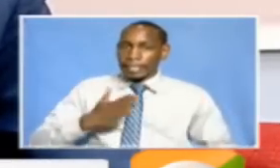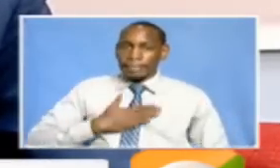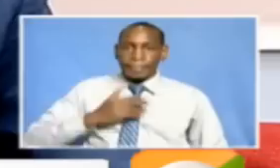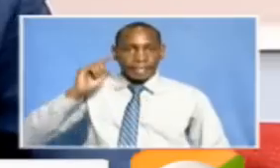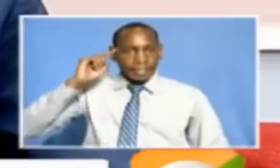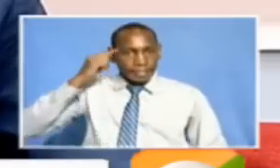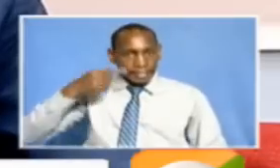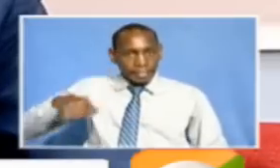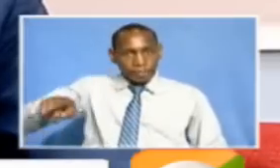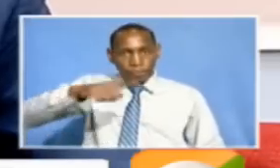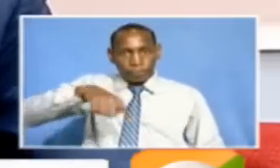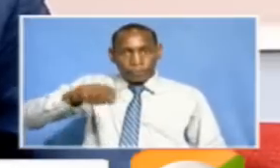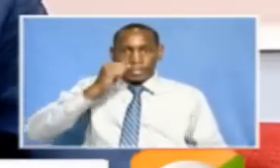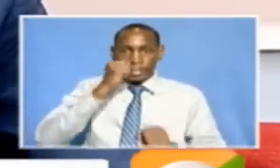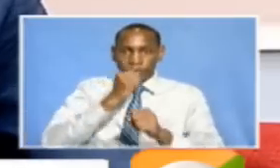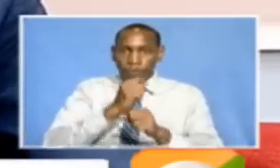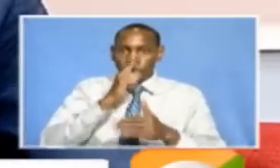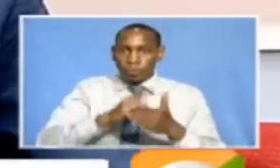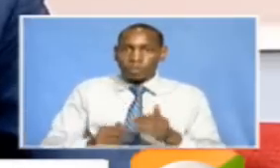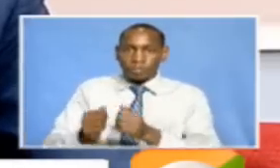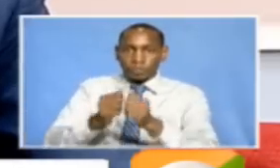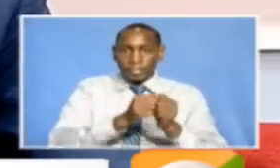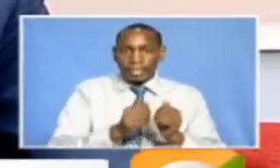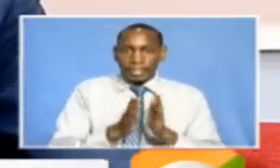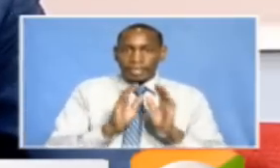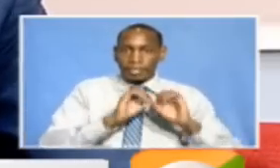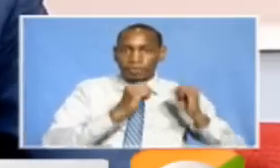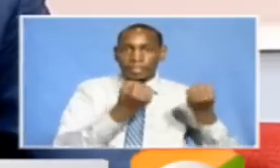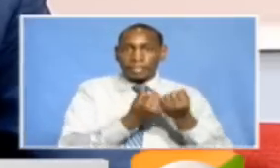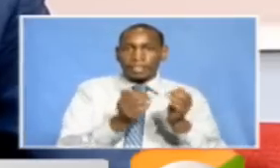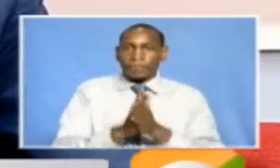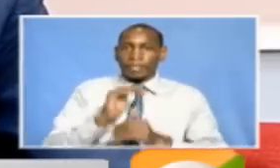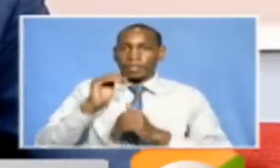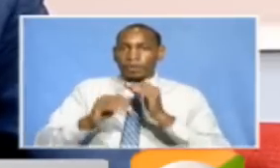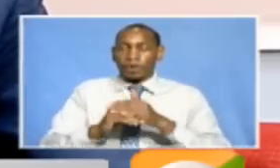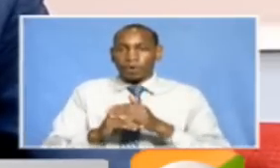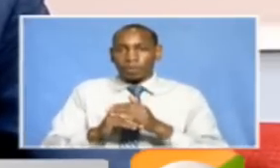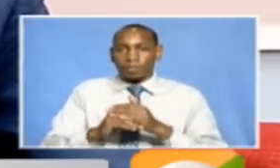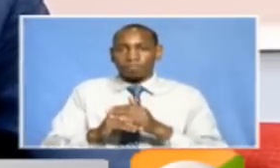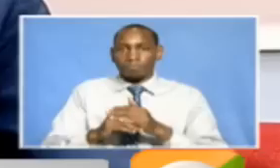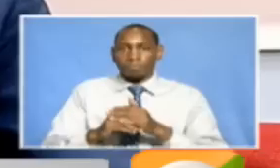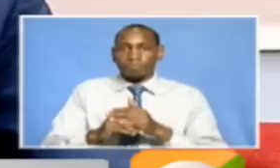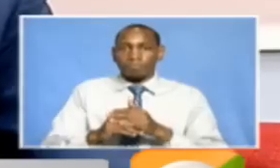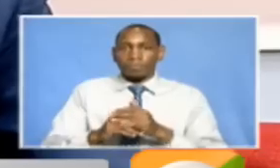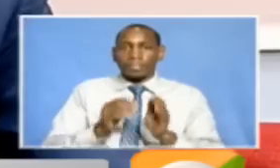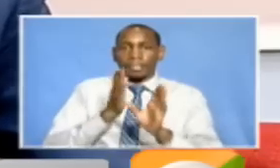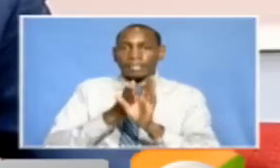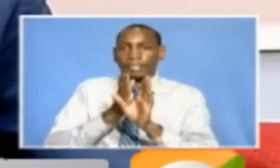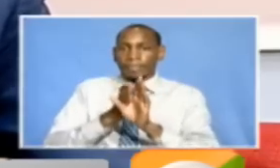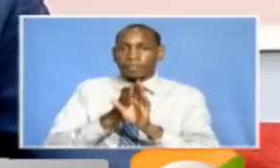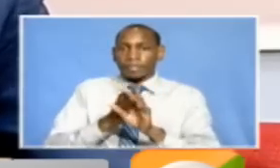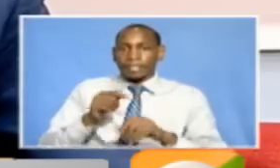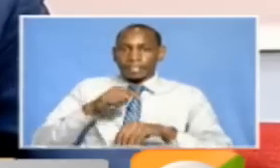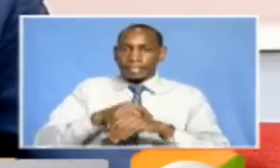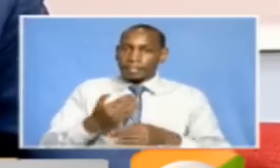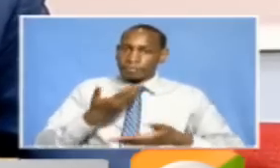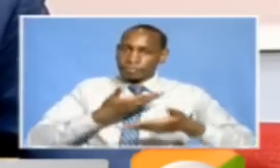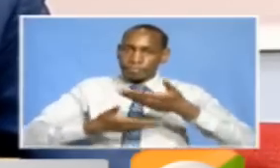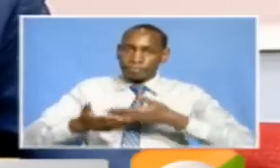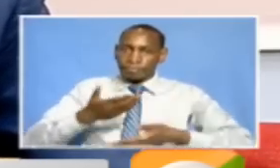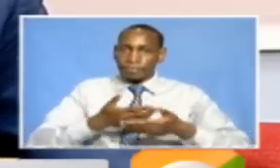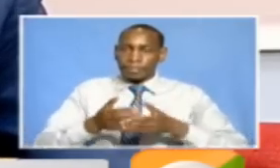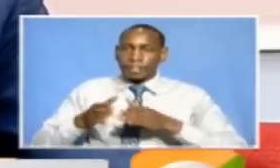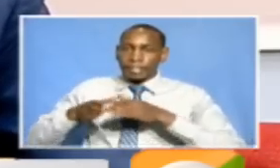we need to do collectively as a society and all practitioners is to ensure that even as we talk about sexual and